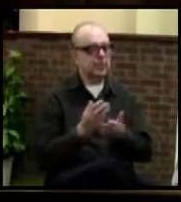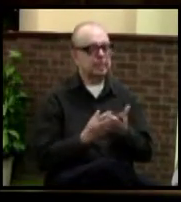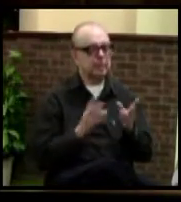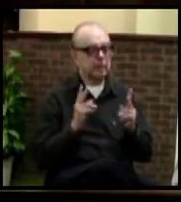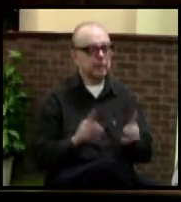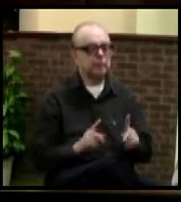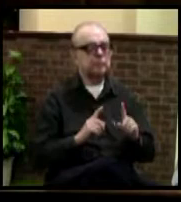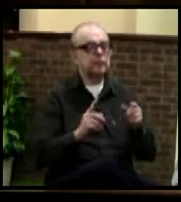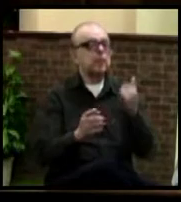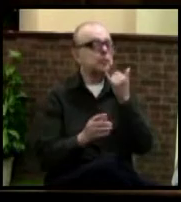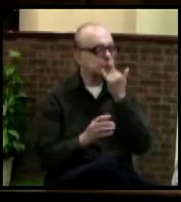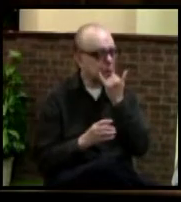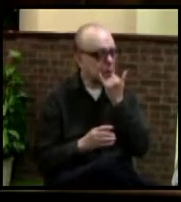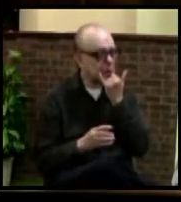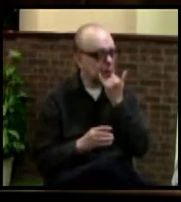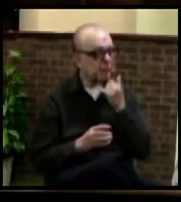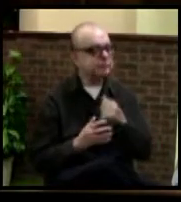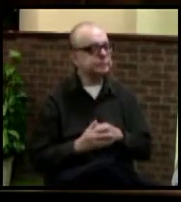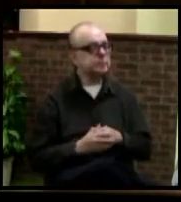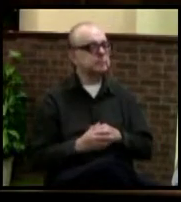When something goes wrong,